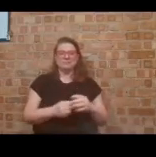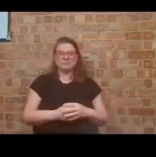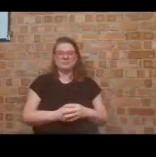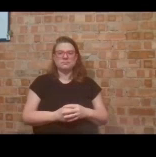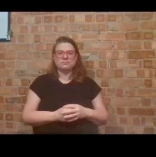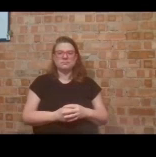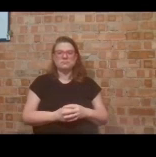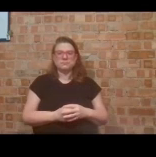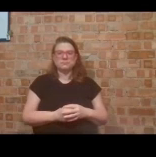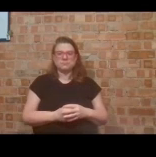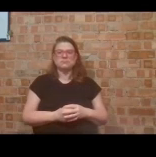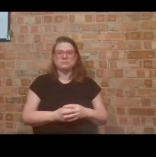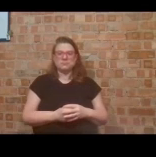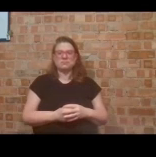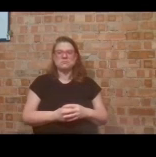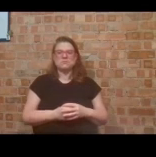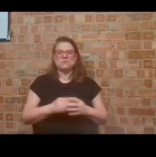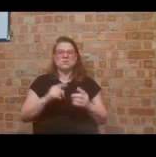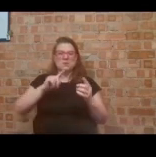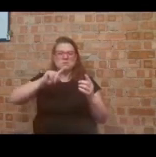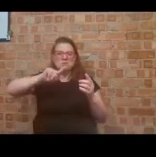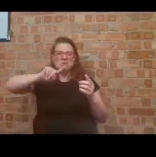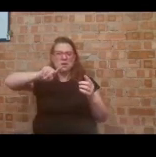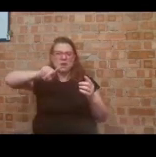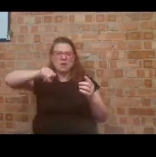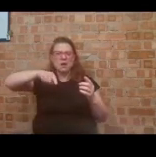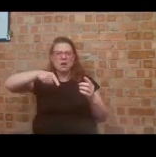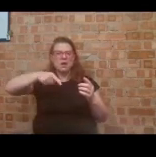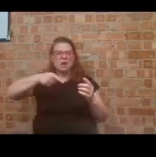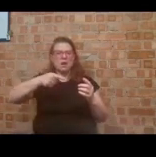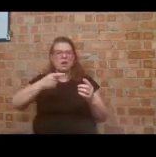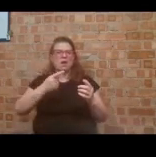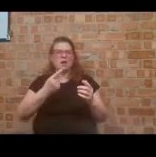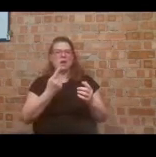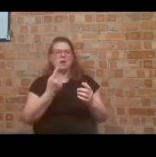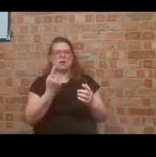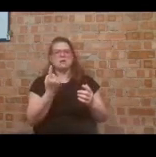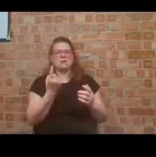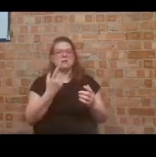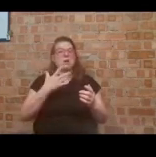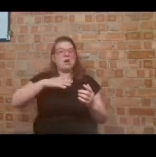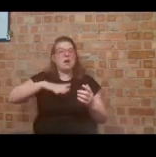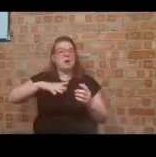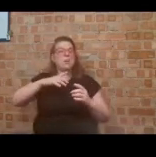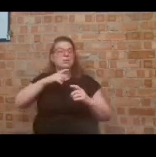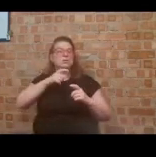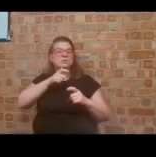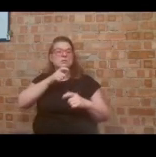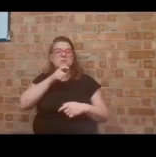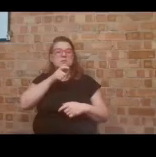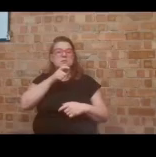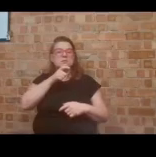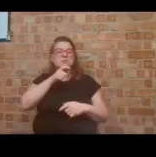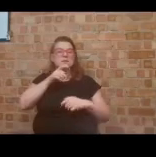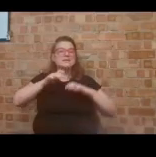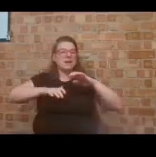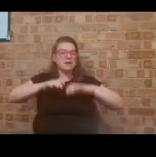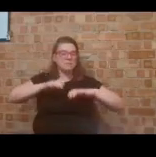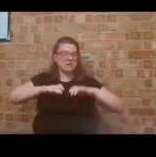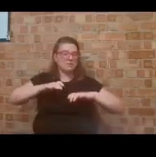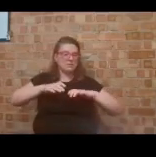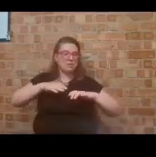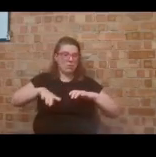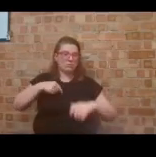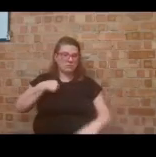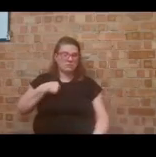Message. Text feed. And I'm just going to rotate around to typing mode. Words. Speak hints. Typing mode. Standard typing. And